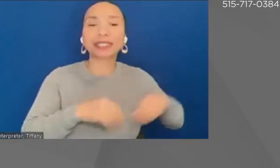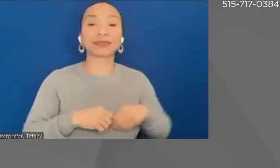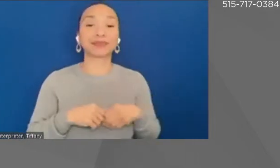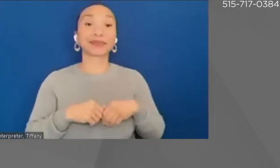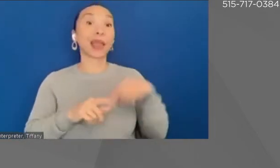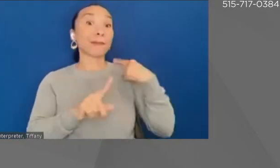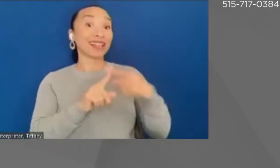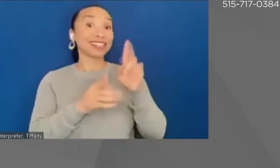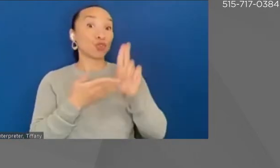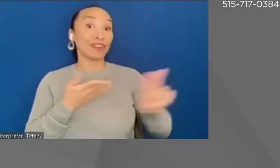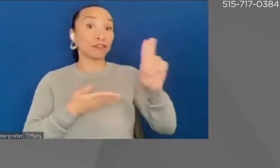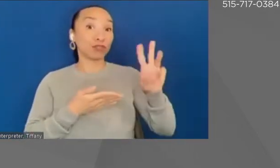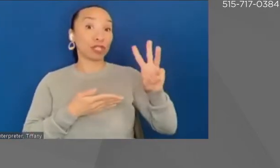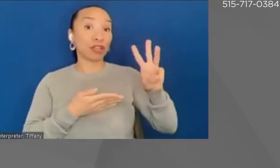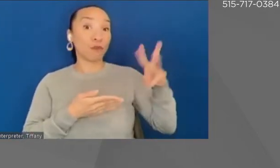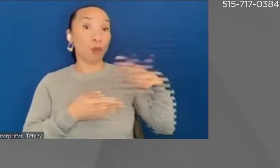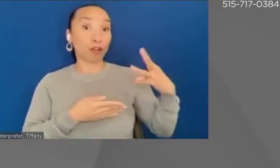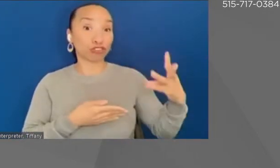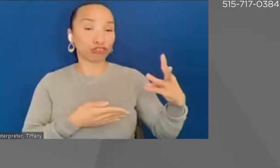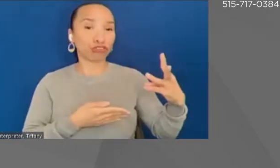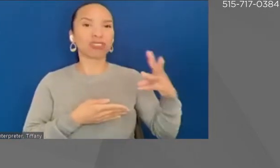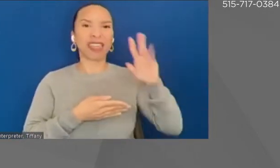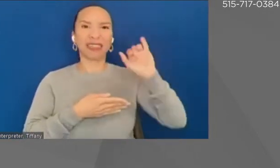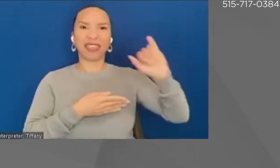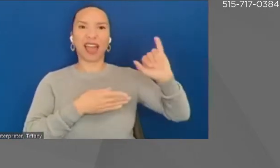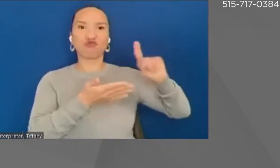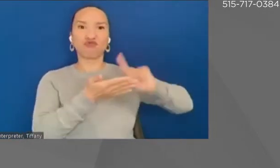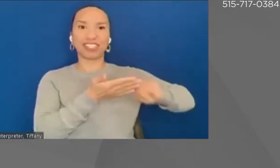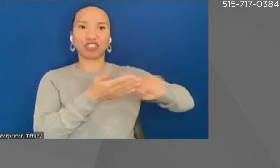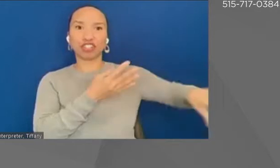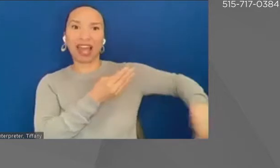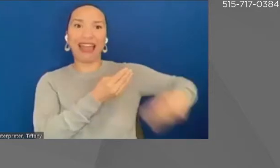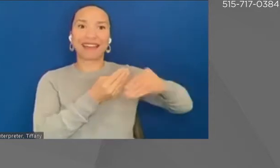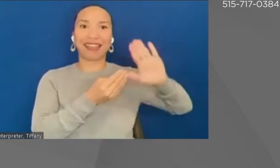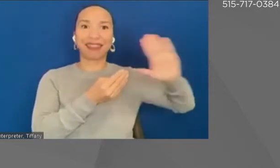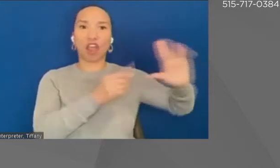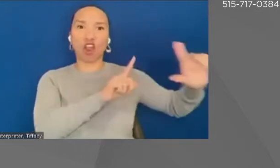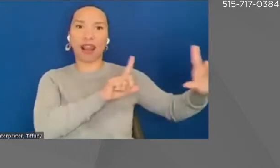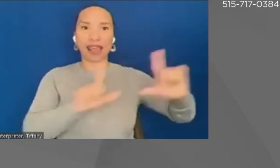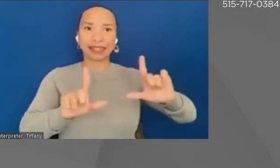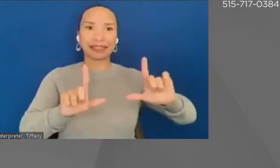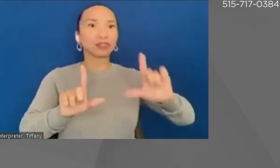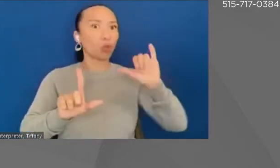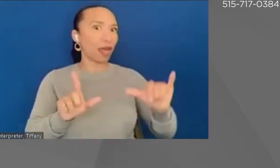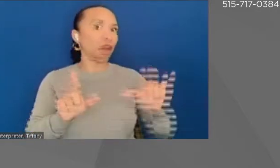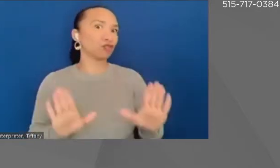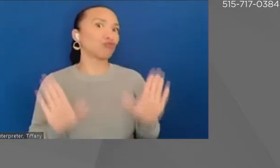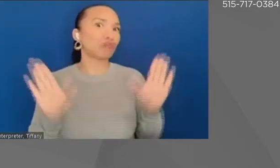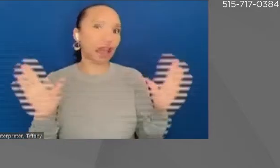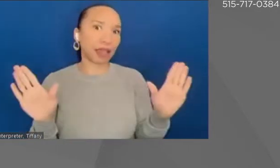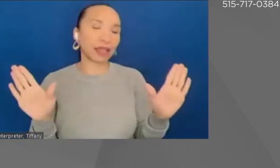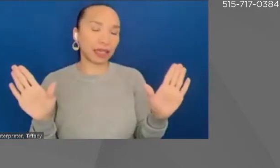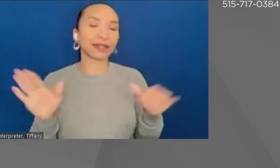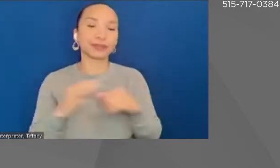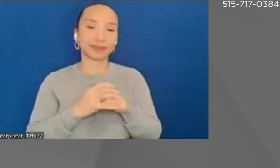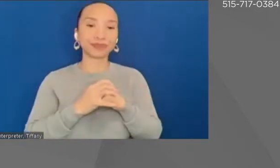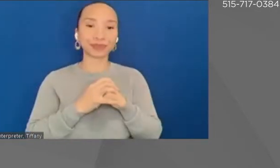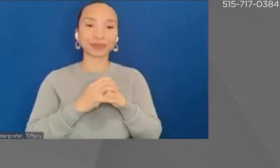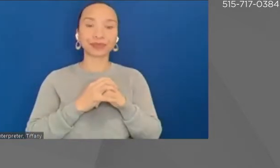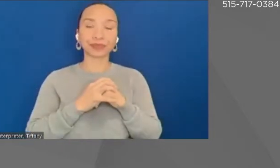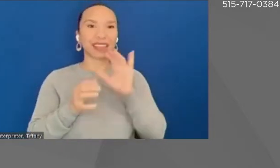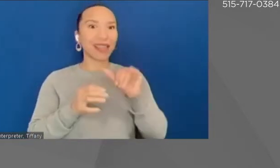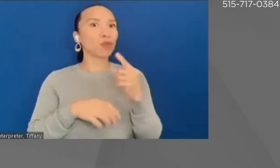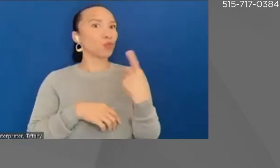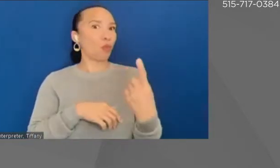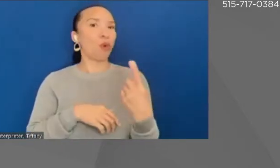of Washington, from the Research Lens, which was great. So it's really, that was one great